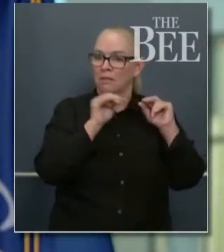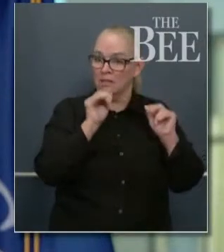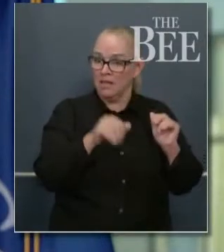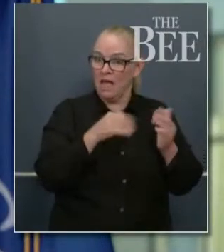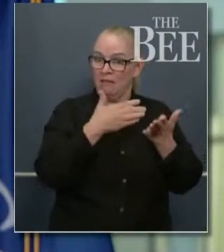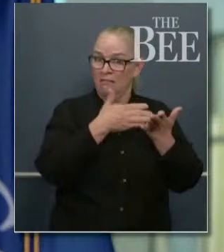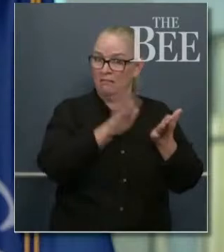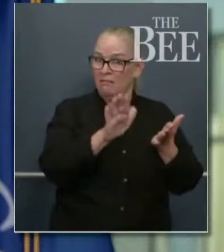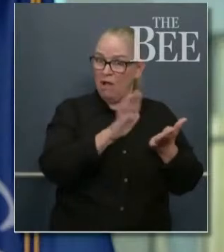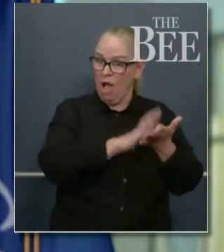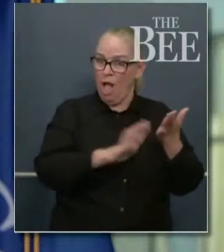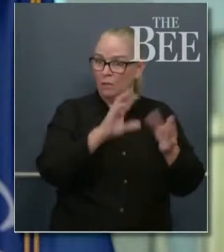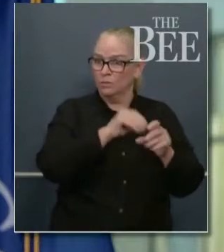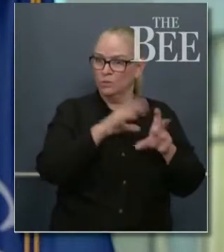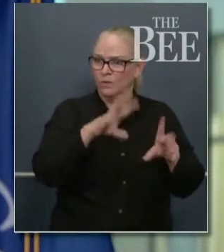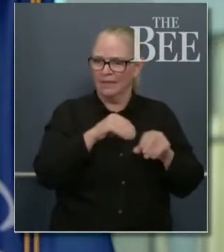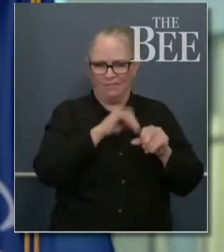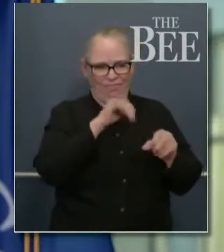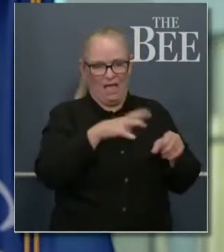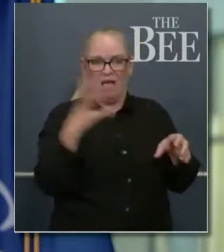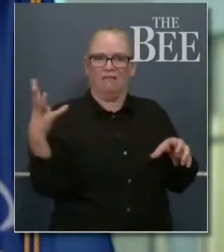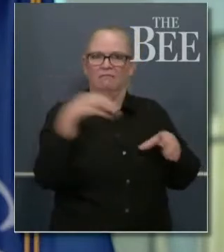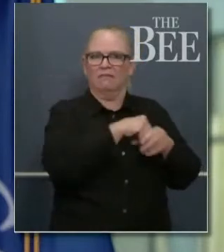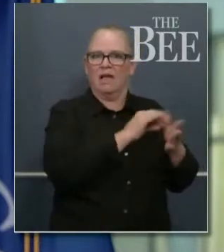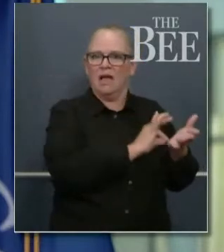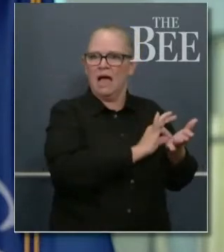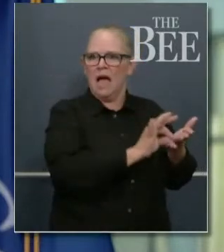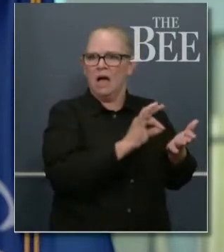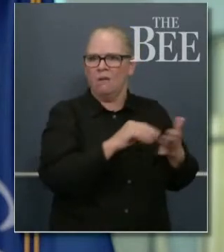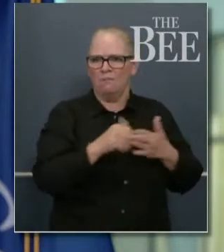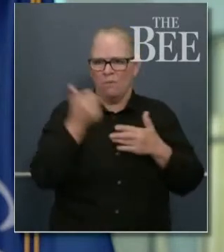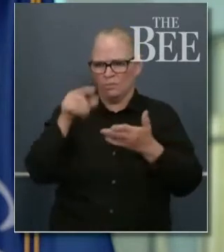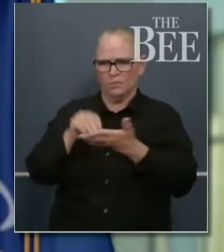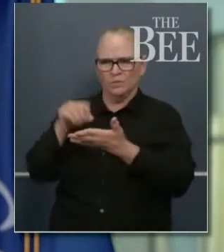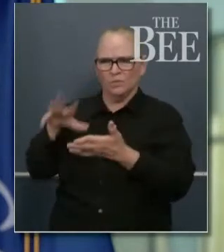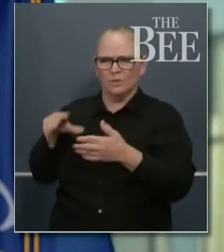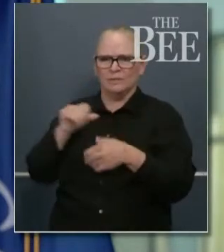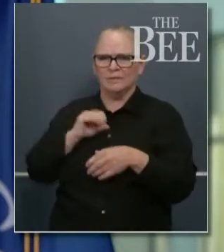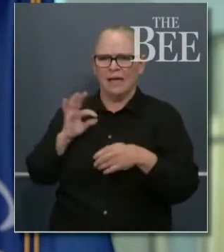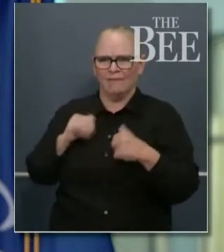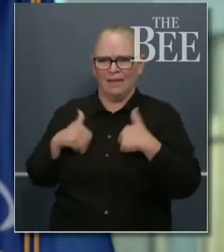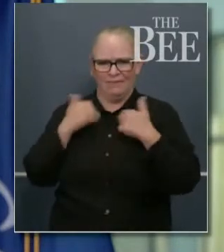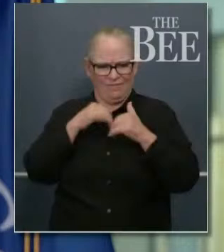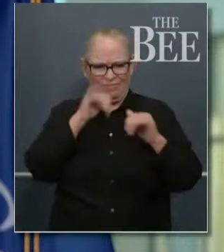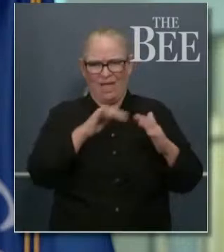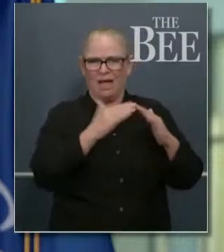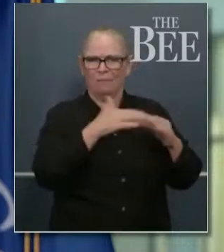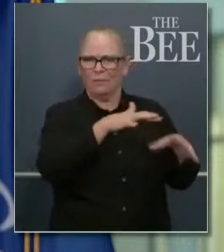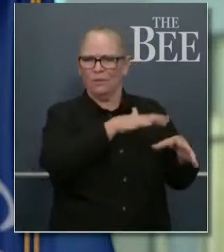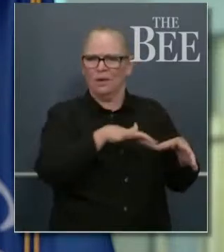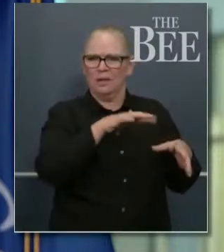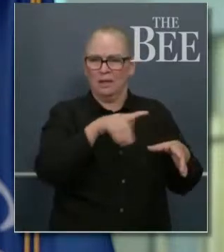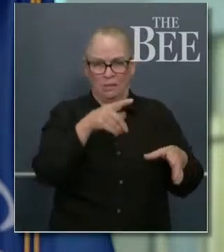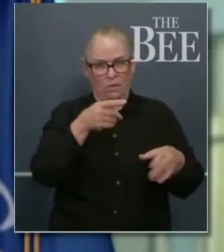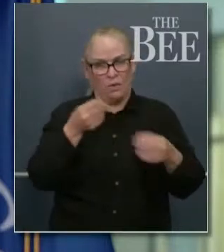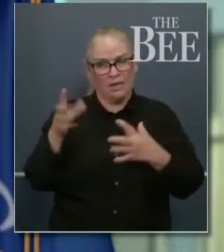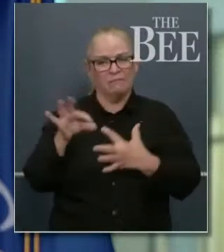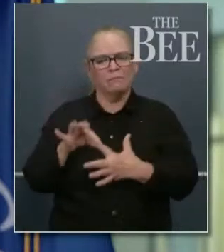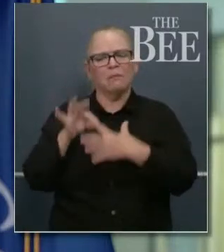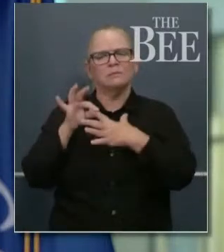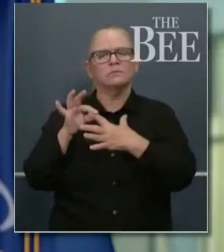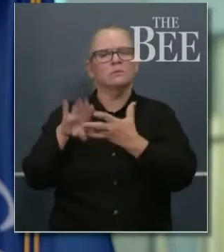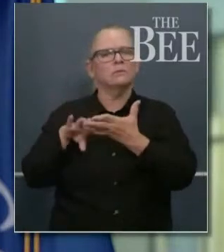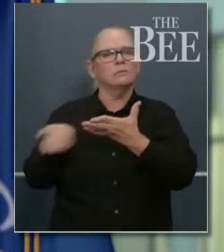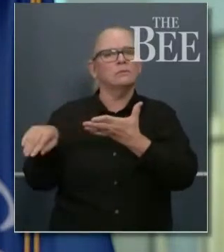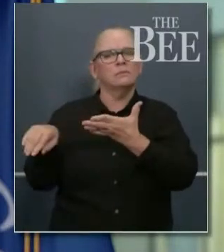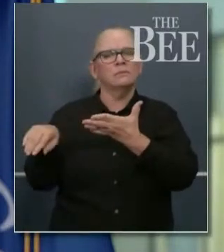overall infection rate. But most of those students and staff live in the community. Would you consider special exceptions like the one sought in